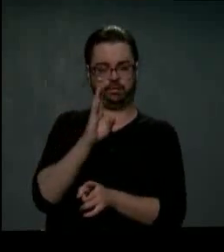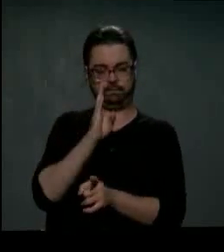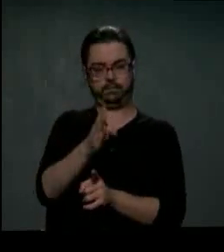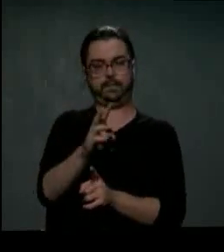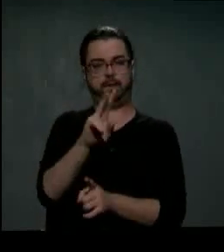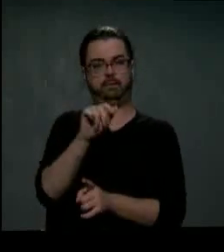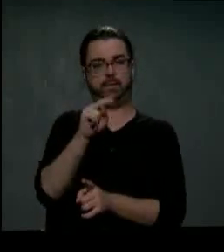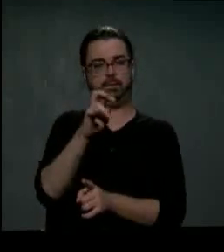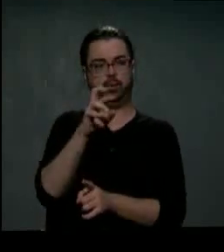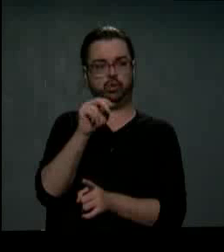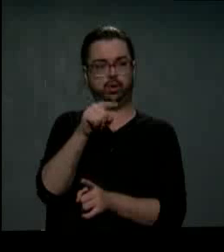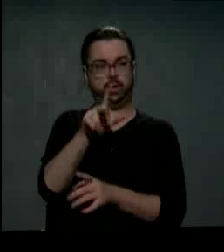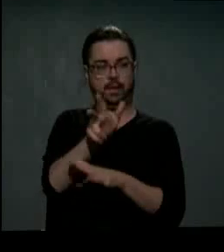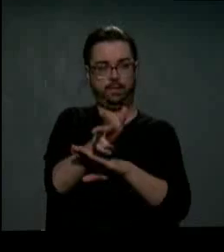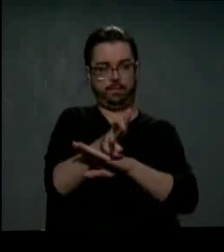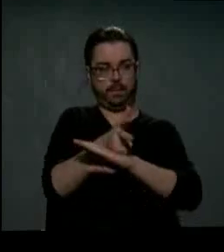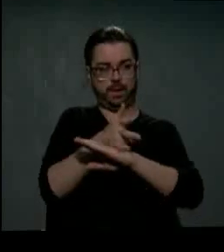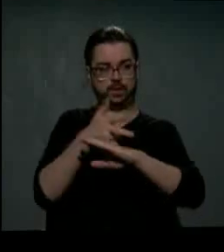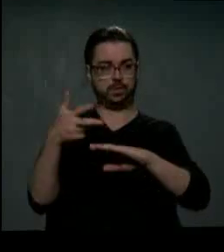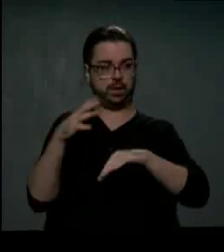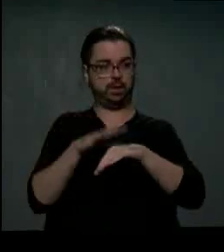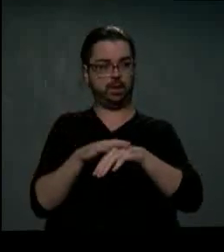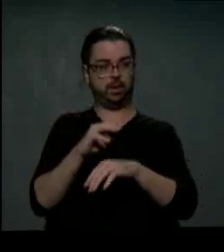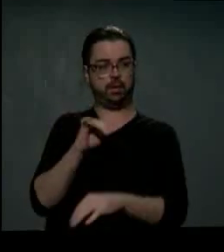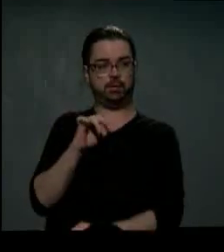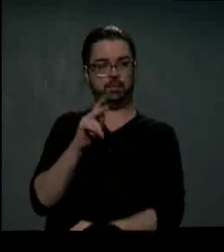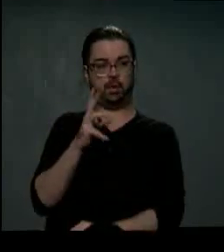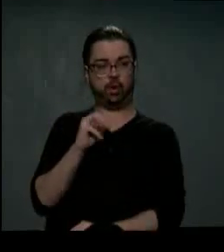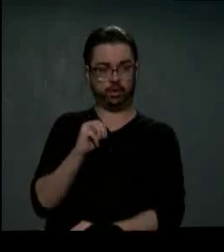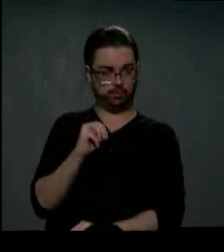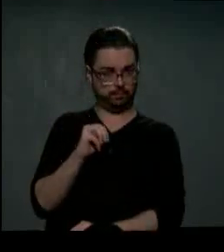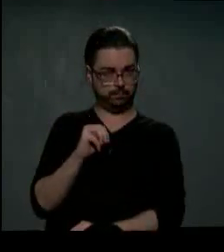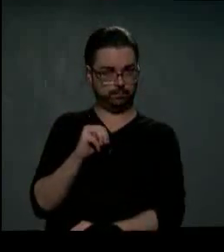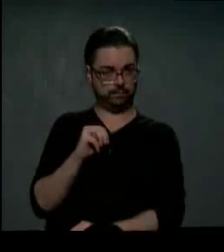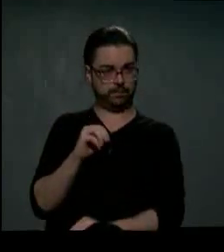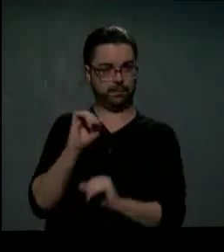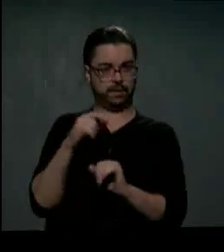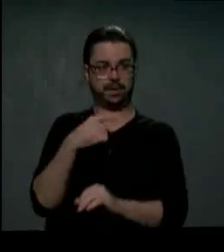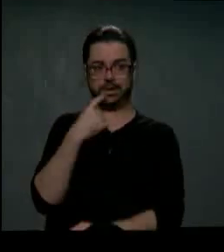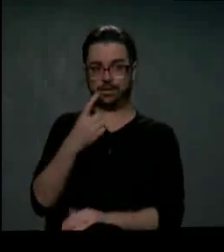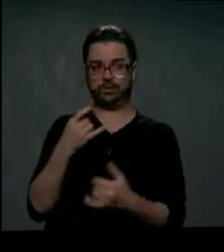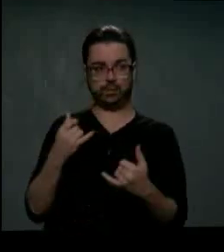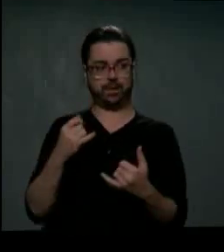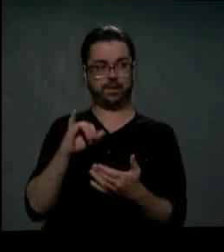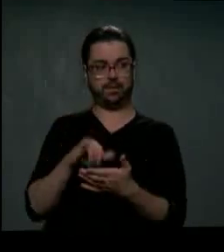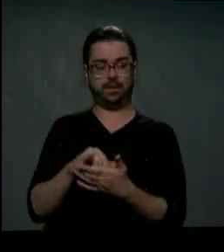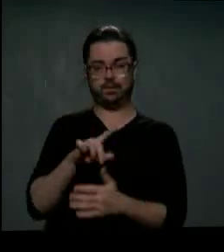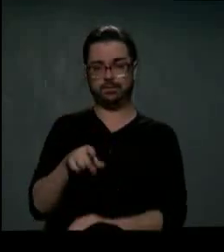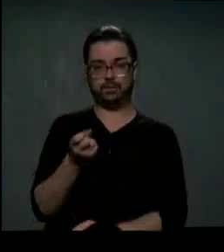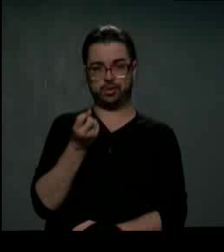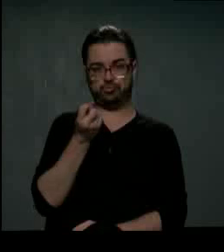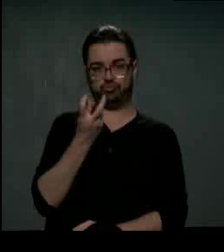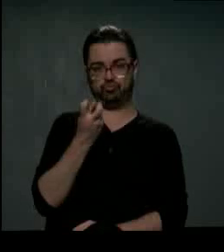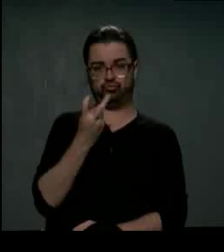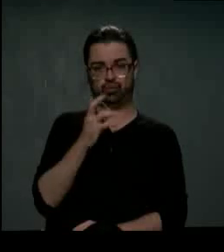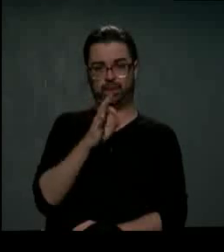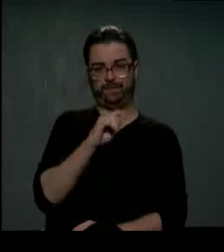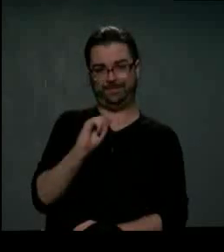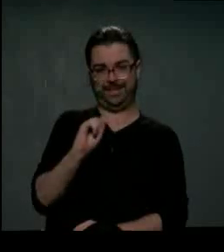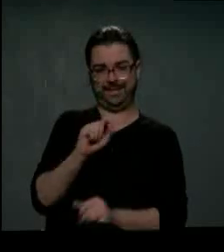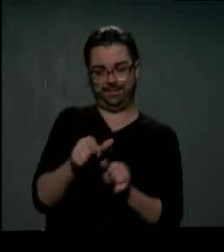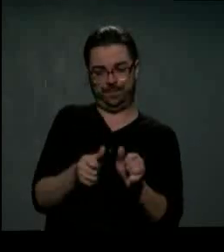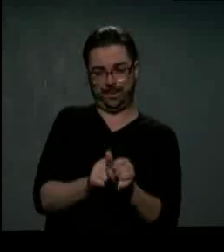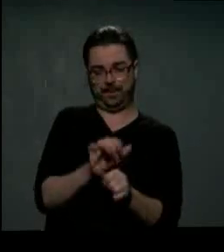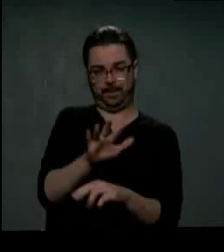They back straight out onto Markham. And I can tell you right now, that's only 12 feet of space behind